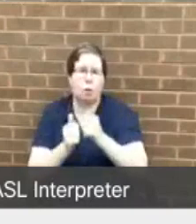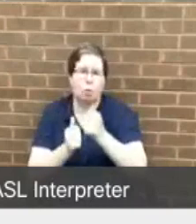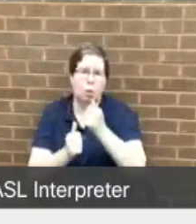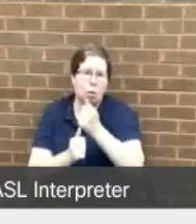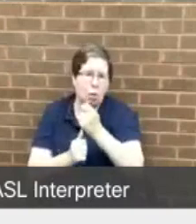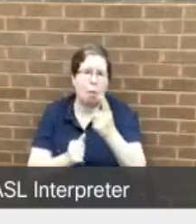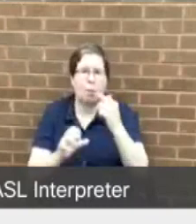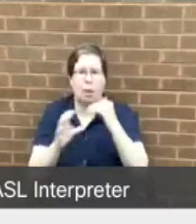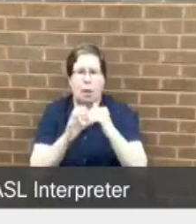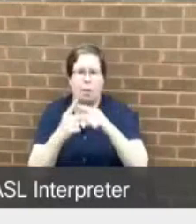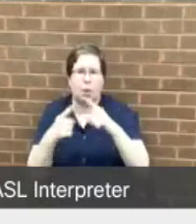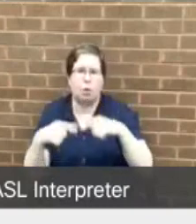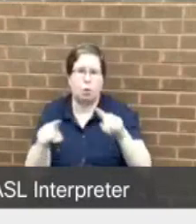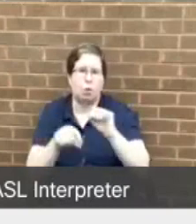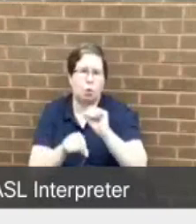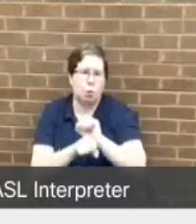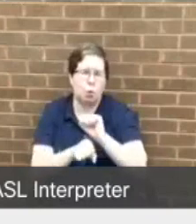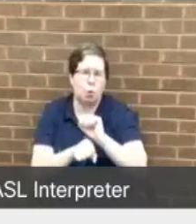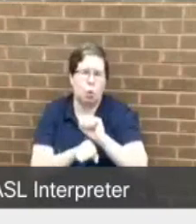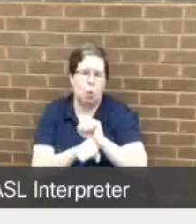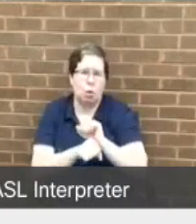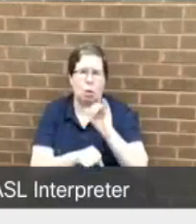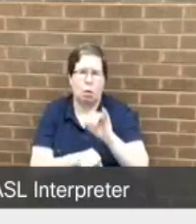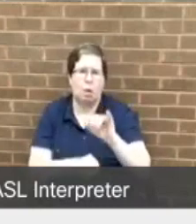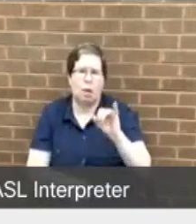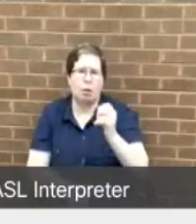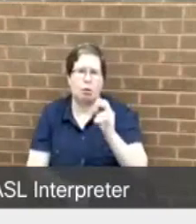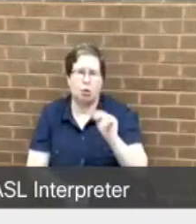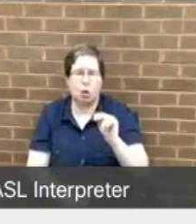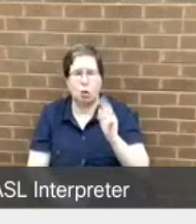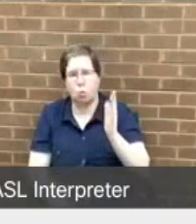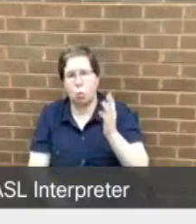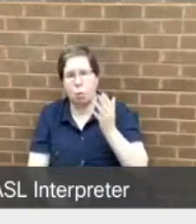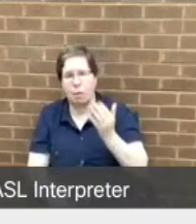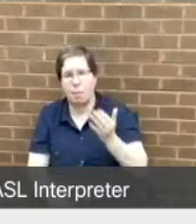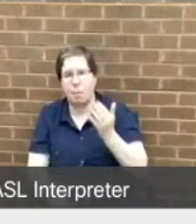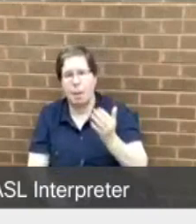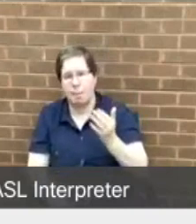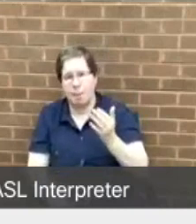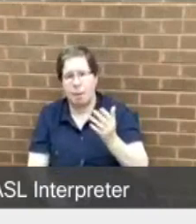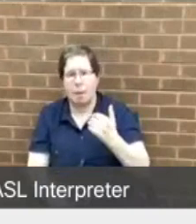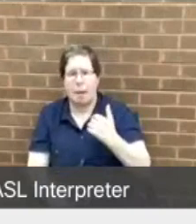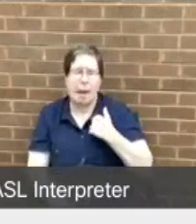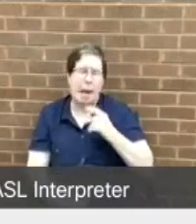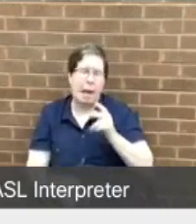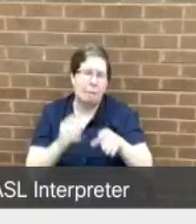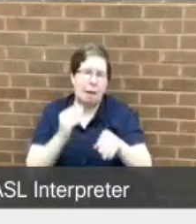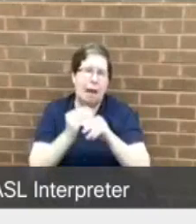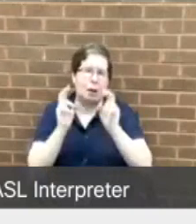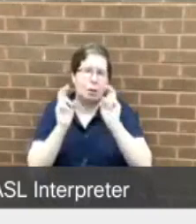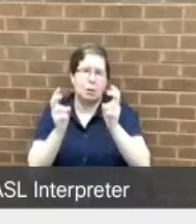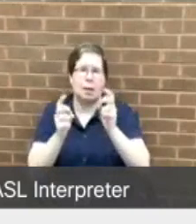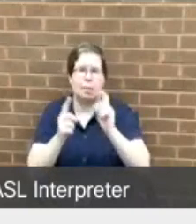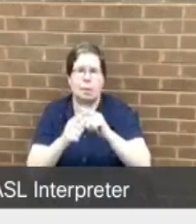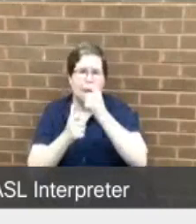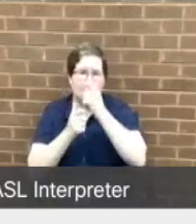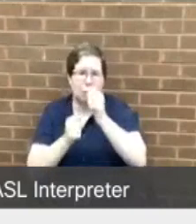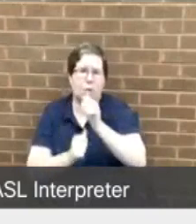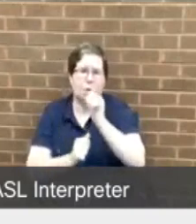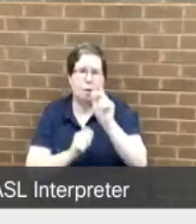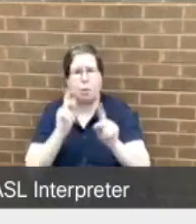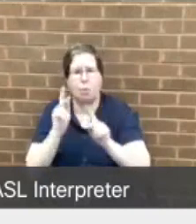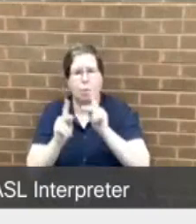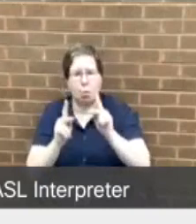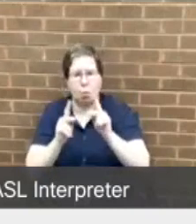emails and work on that January briefing. We might want to add maybe a topic that interests some other parts of the county too,